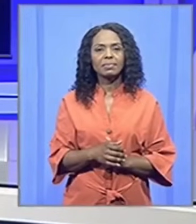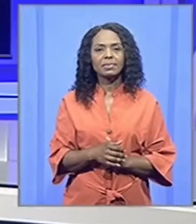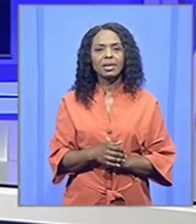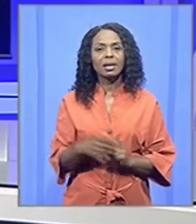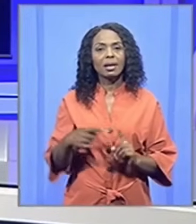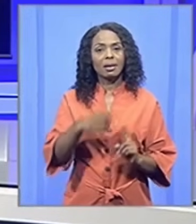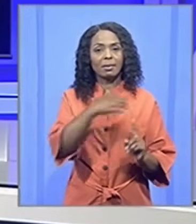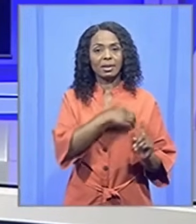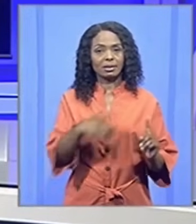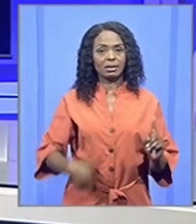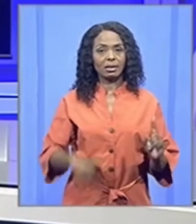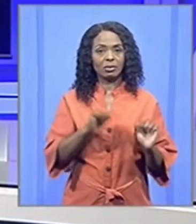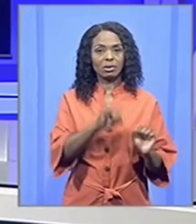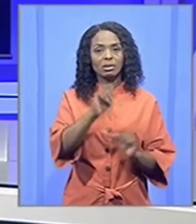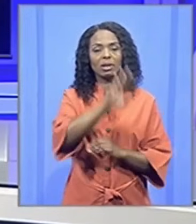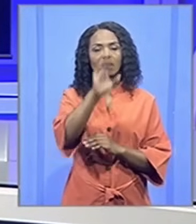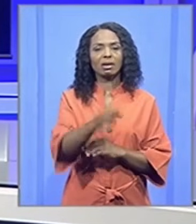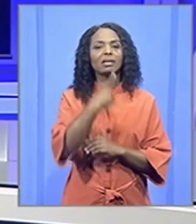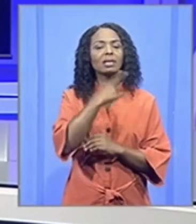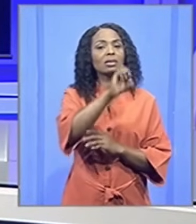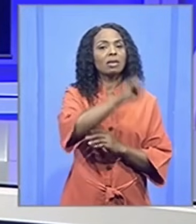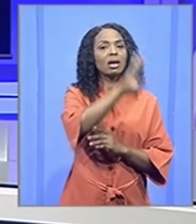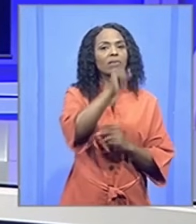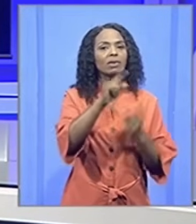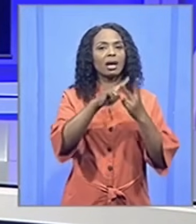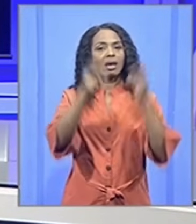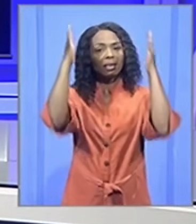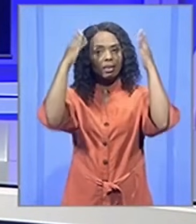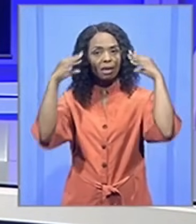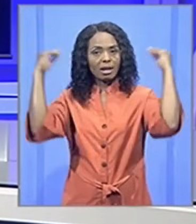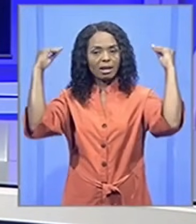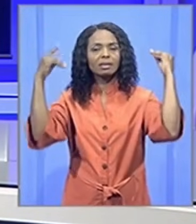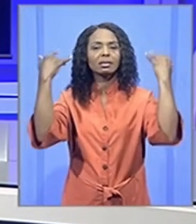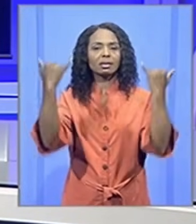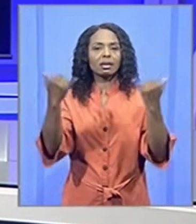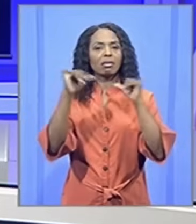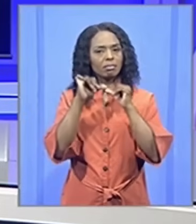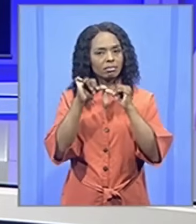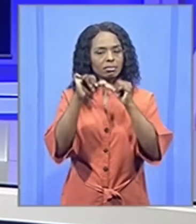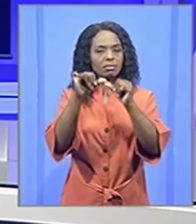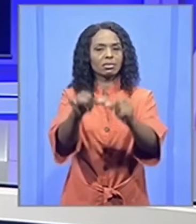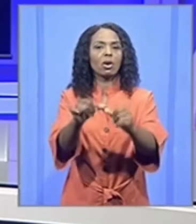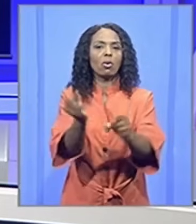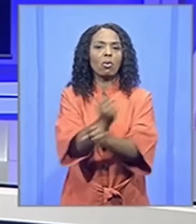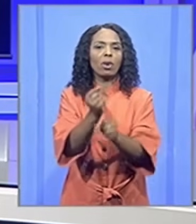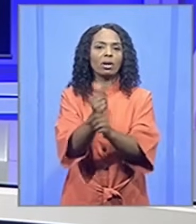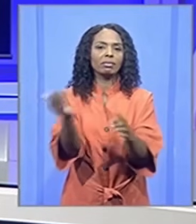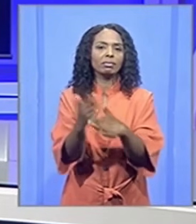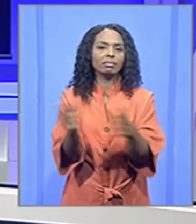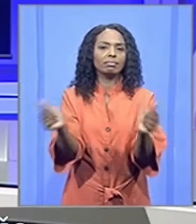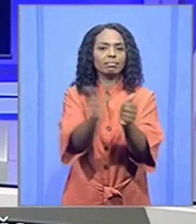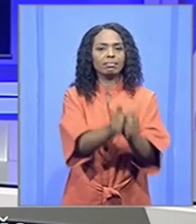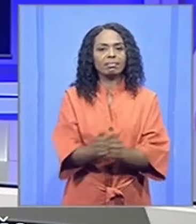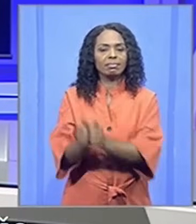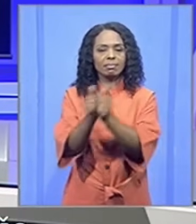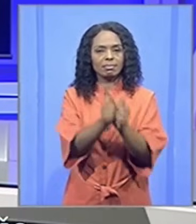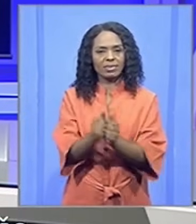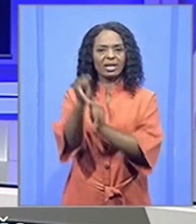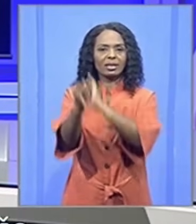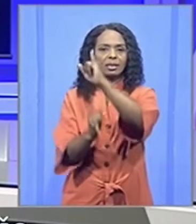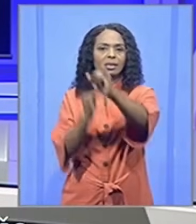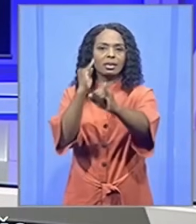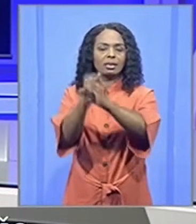Mopresidente Cyril Ramaphosa o re Afrika Borwa le Netherlands di tla tšwela pele go šoma go tee go merero ya boditšhabatšhaba go tšwetša pele